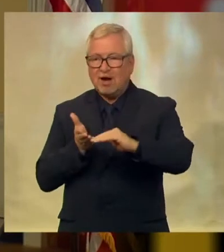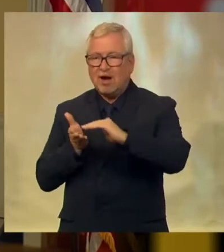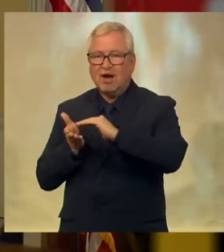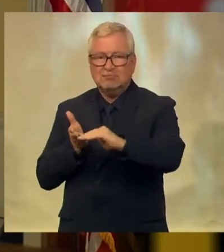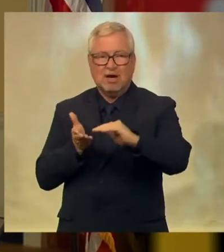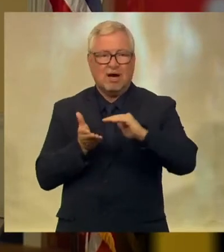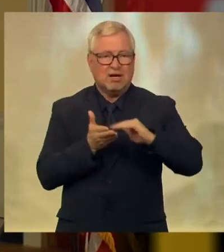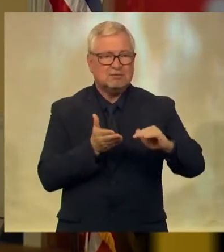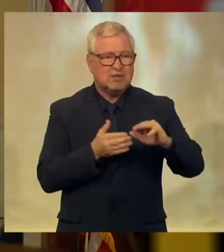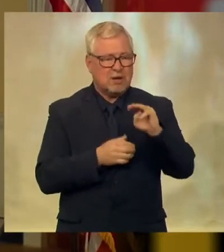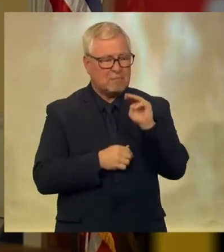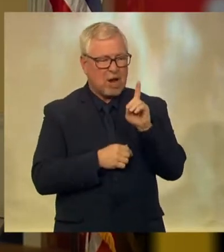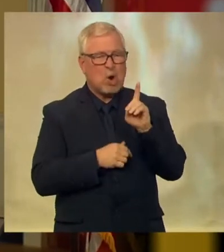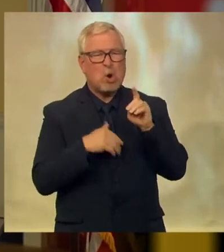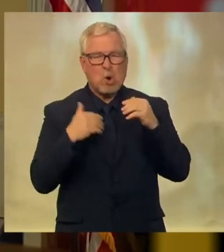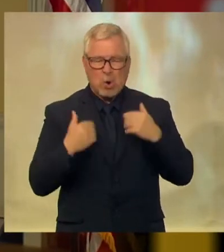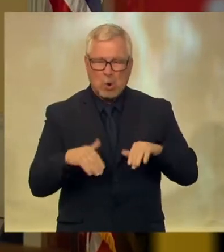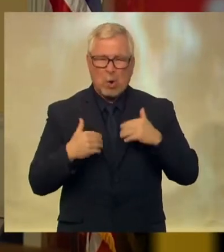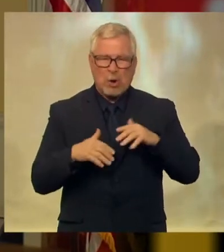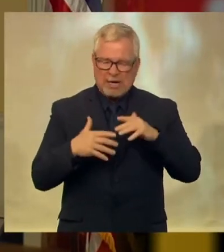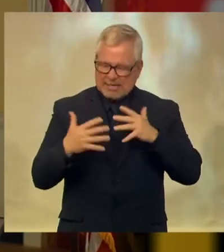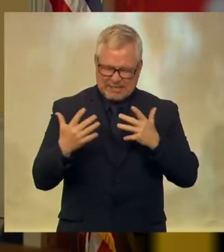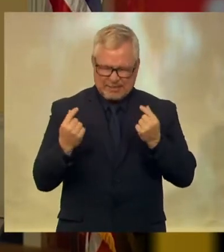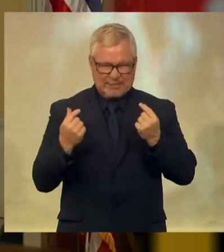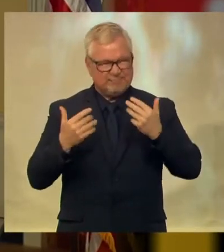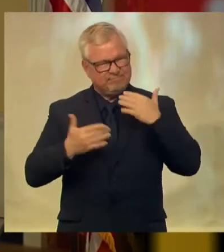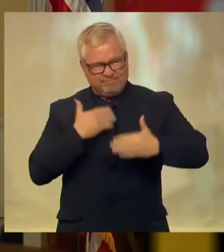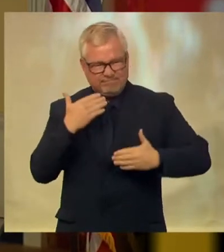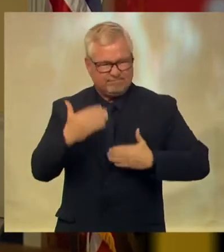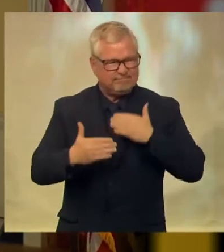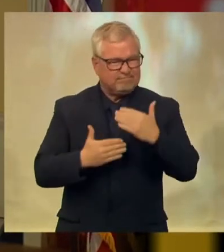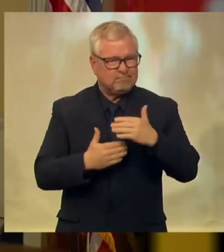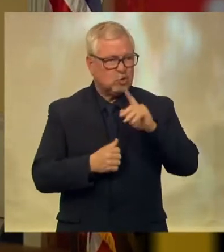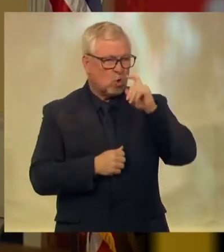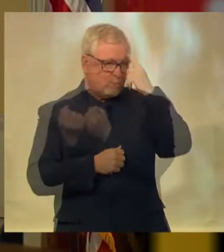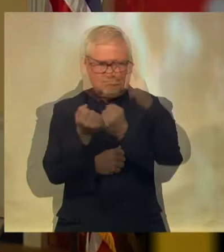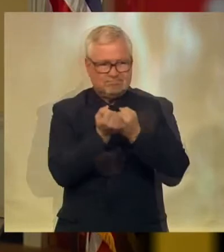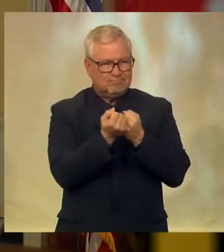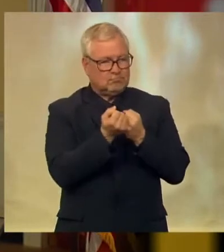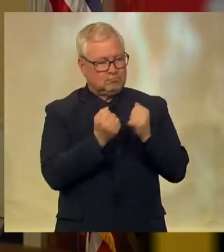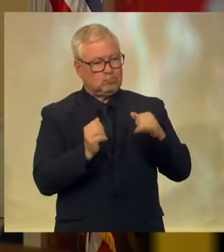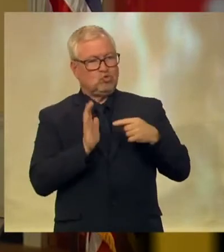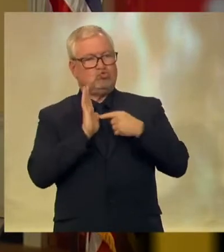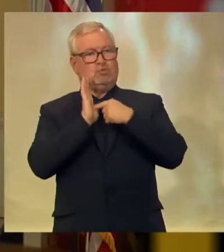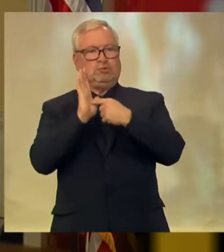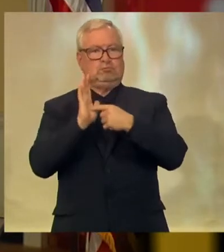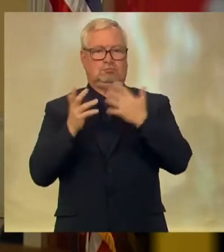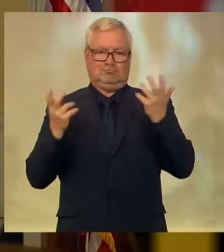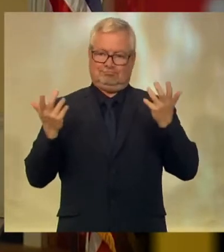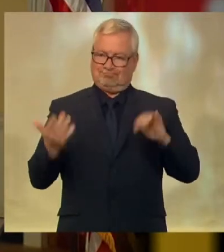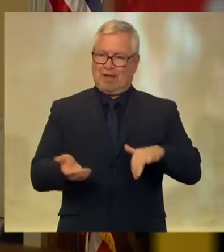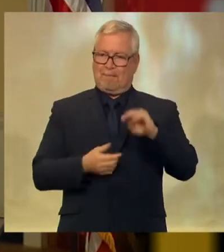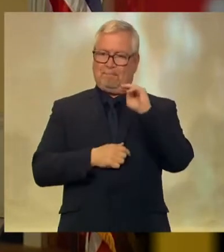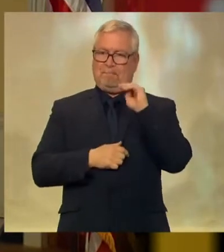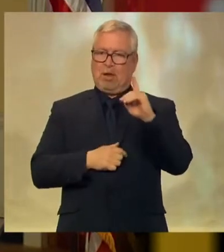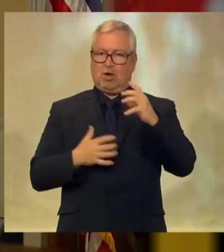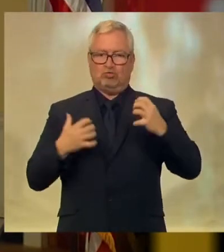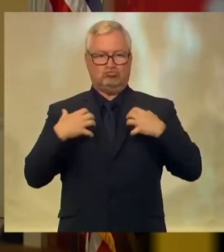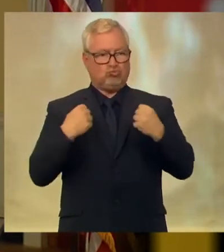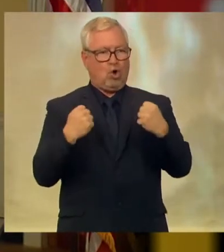occasion by bringing to bear the entire arsenal of government and public health. We have now spent nearly 2